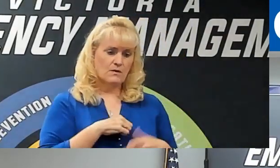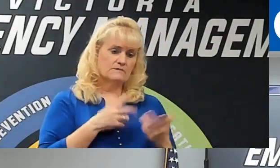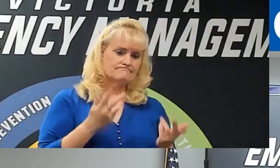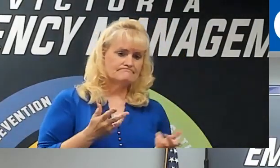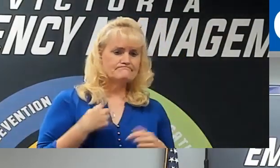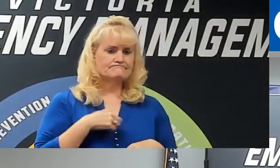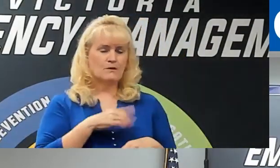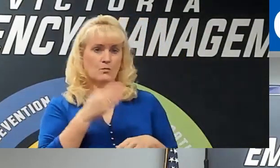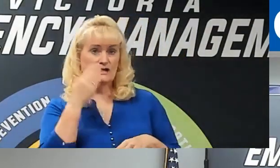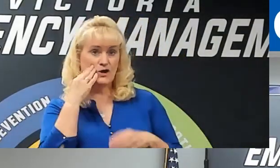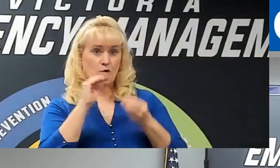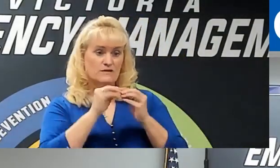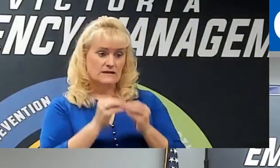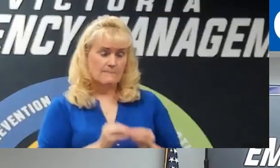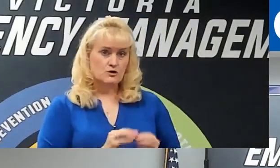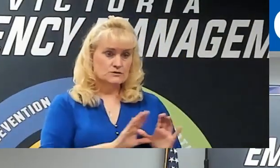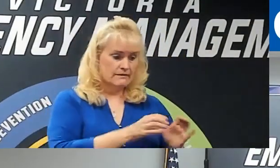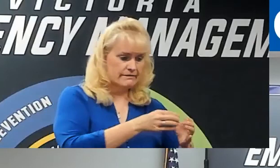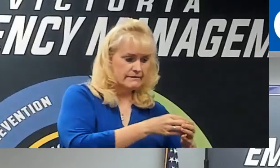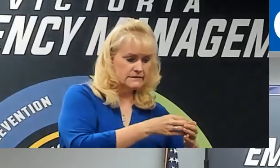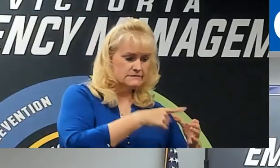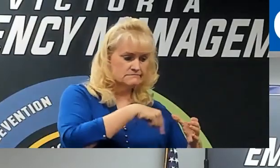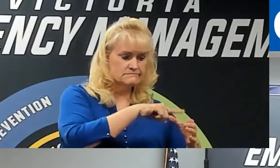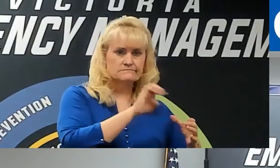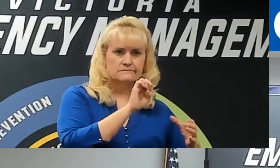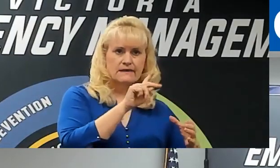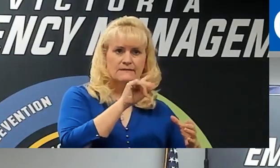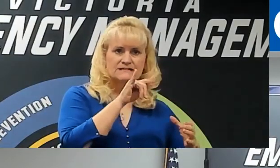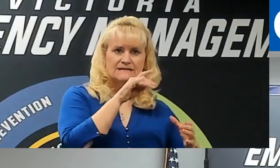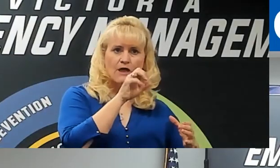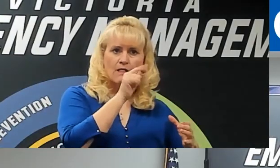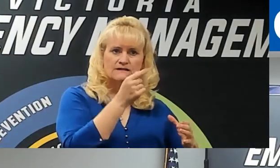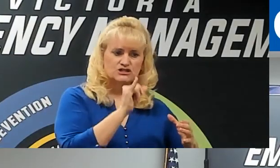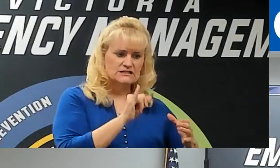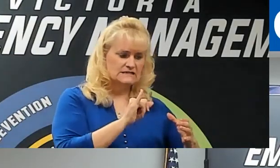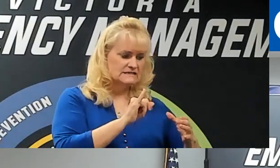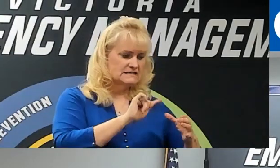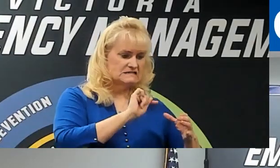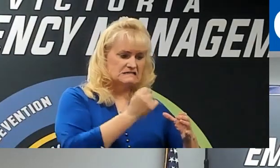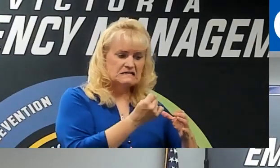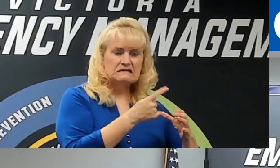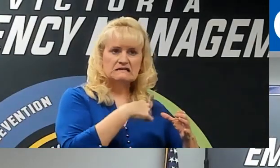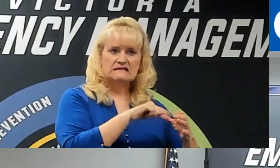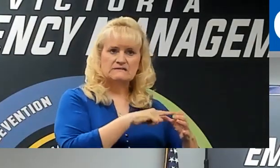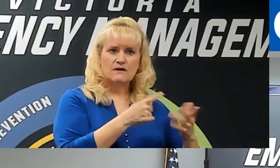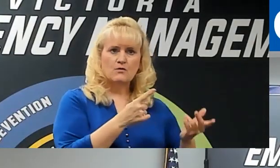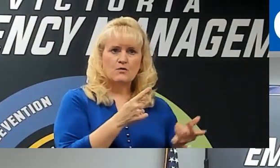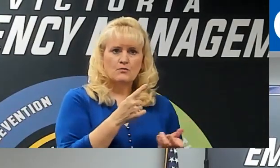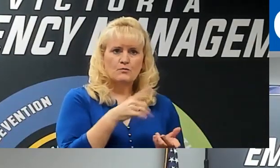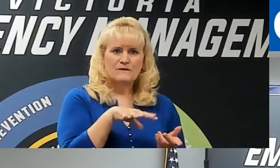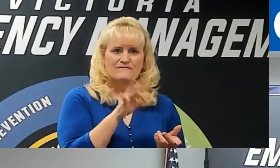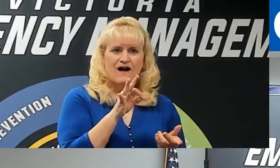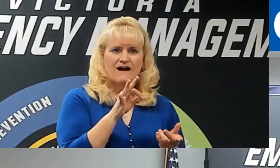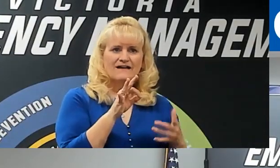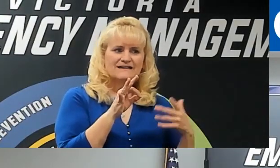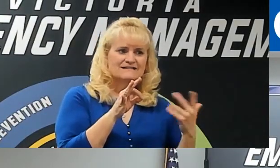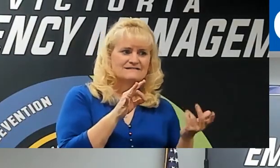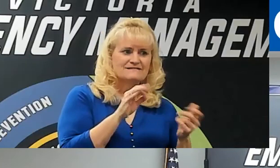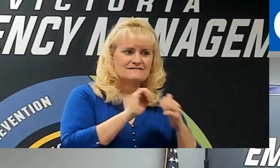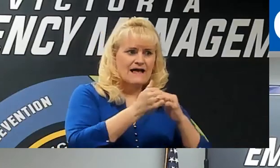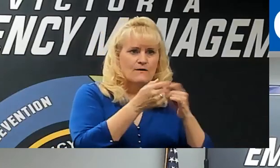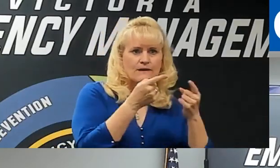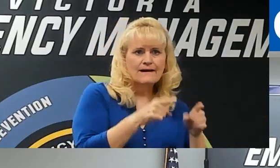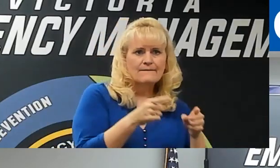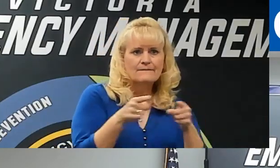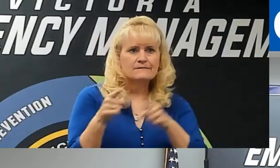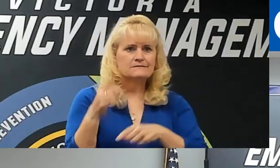stuff, and the epidemiology team does wonderful contact tracing, and we find common denominators in these patients. and we find common